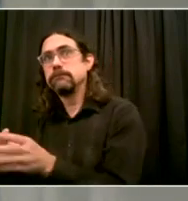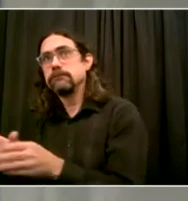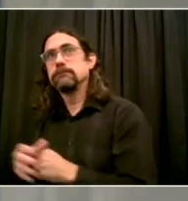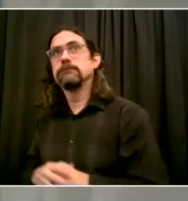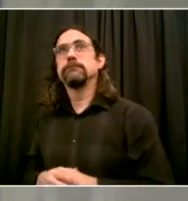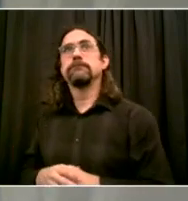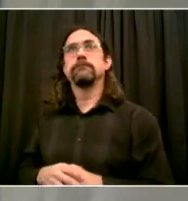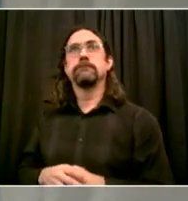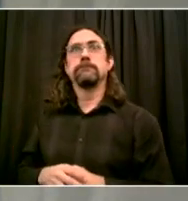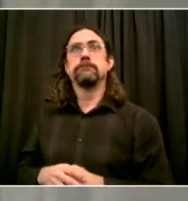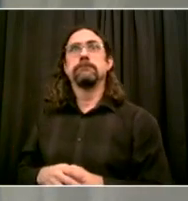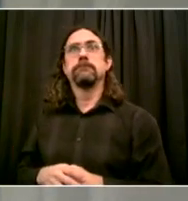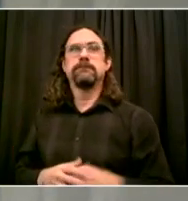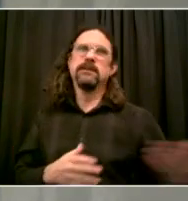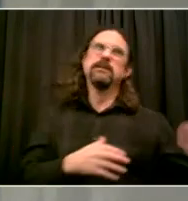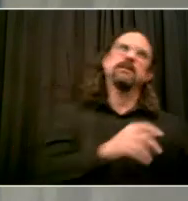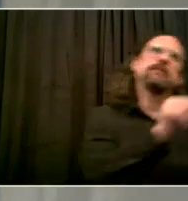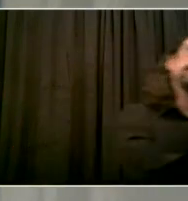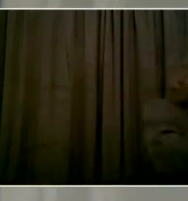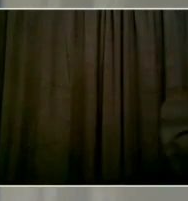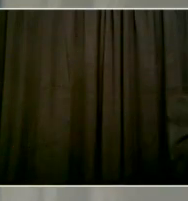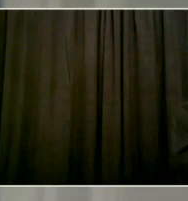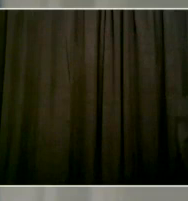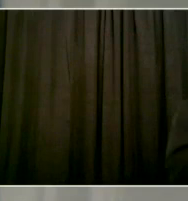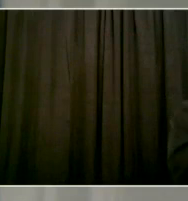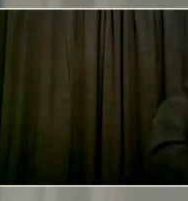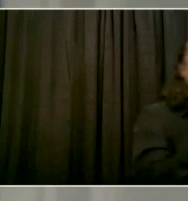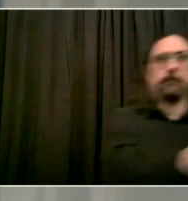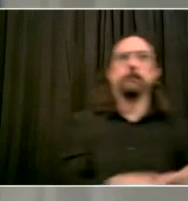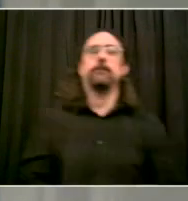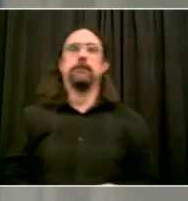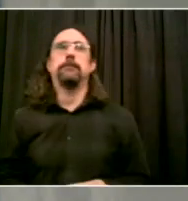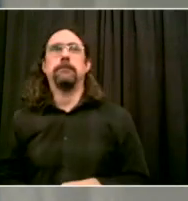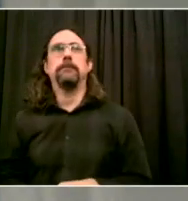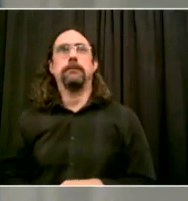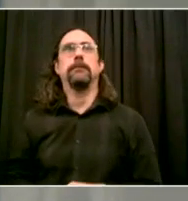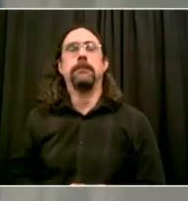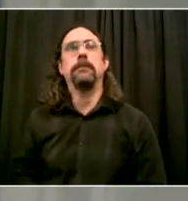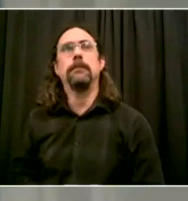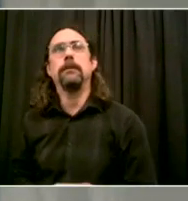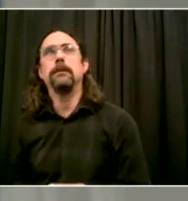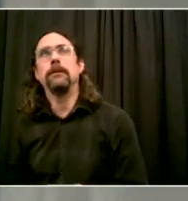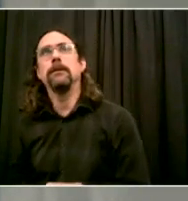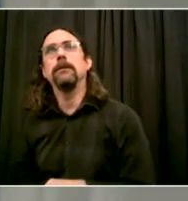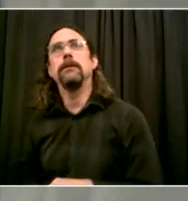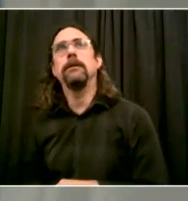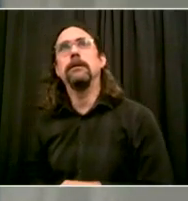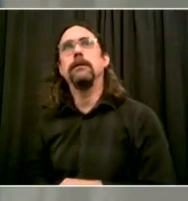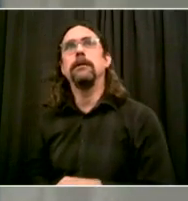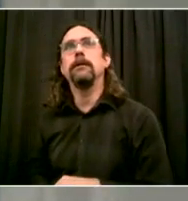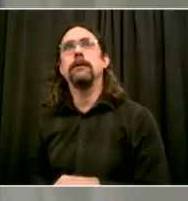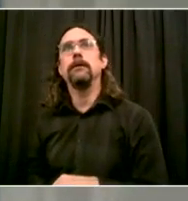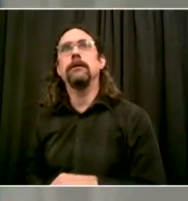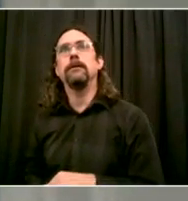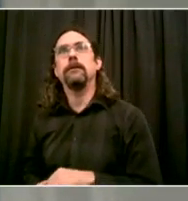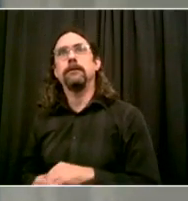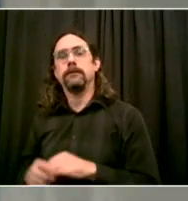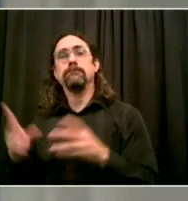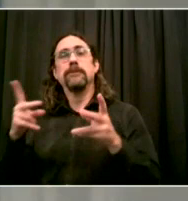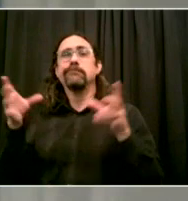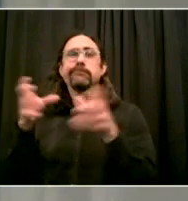related to work or more socially. And it's true,